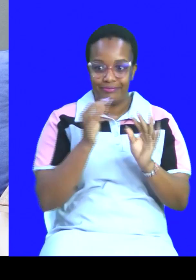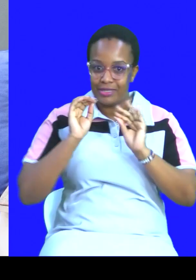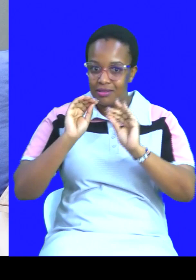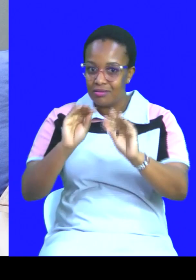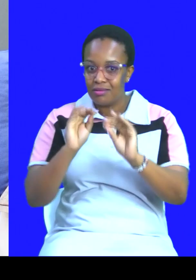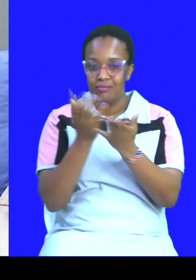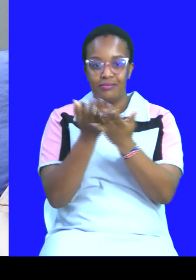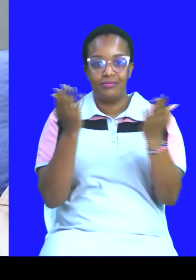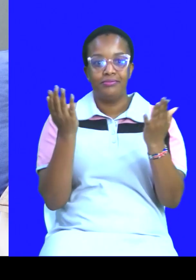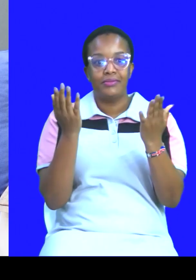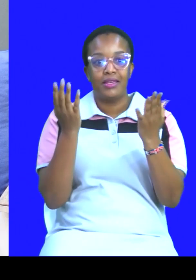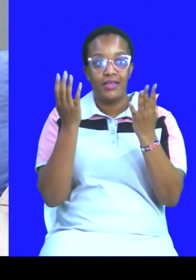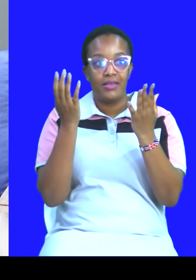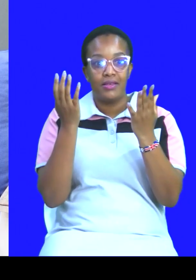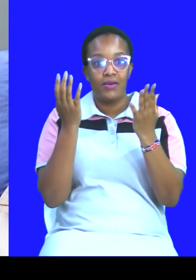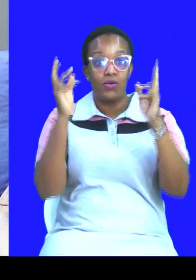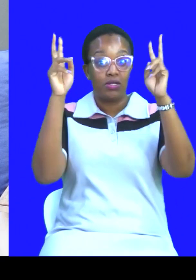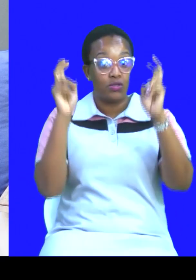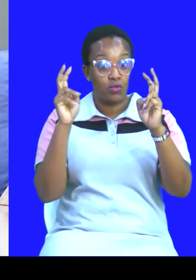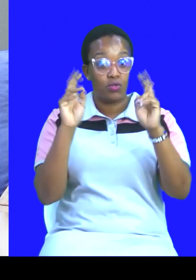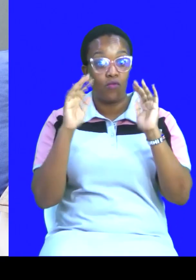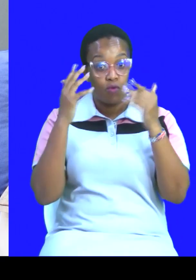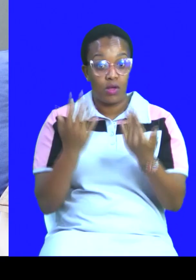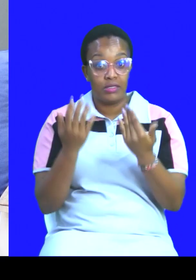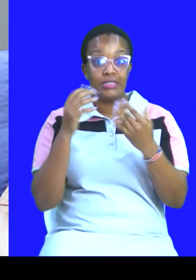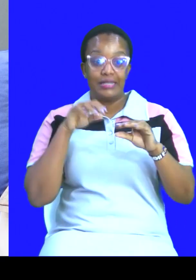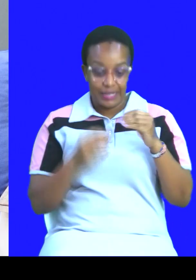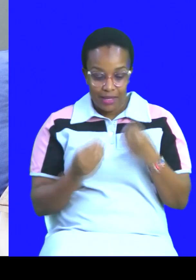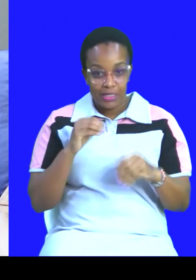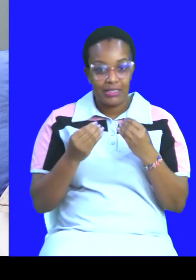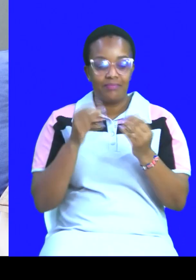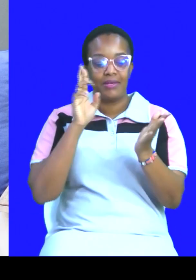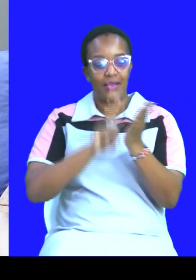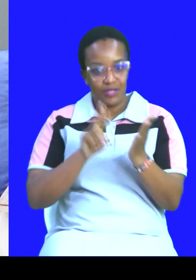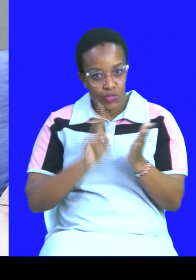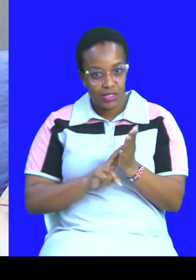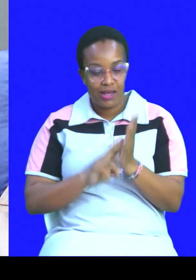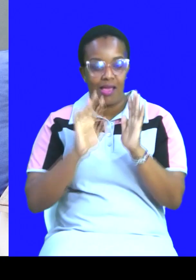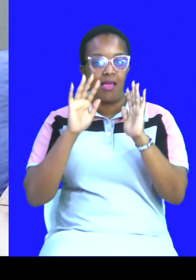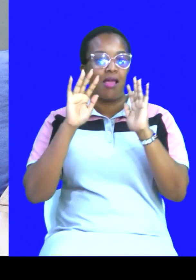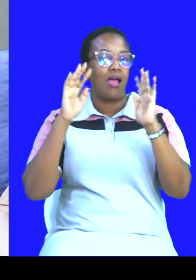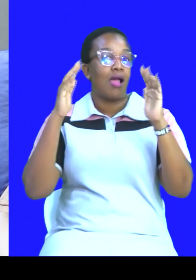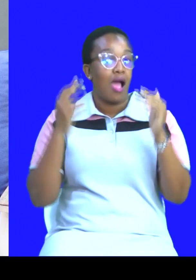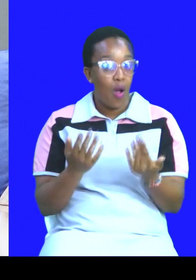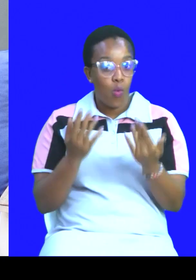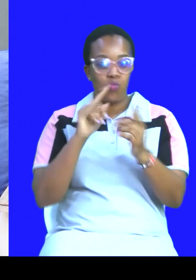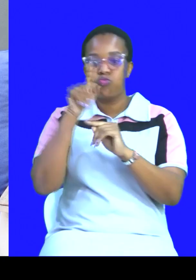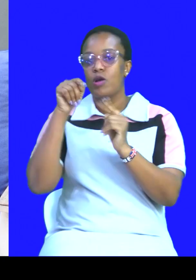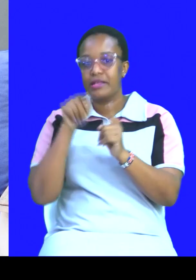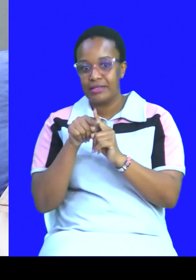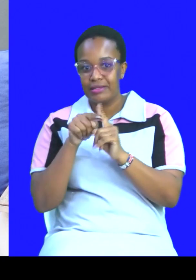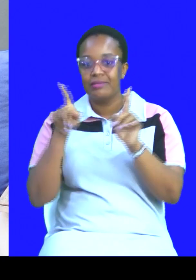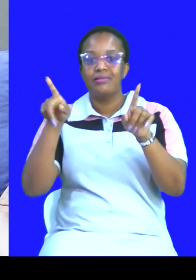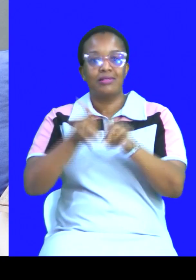information on matters of disability, like the registration, how to get where and how to get the